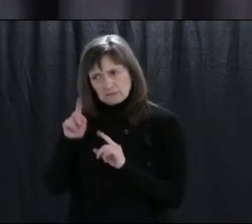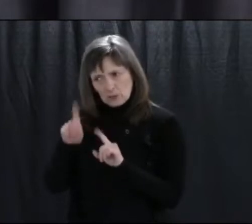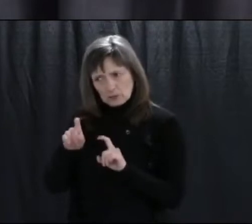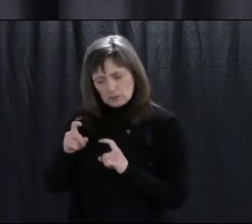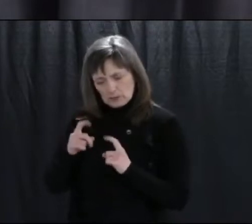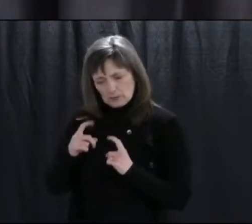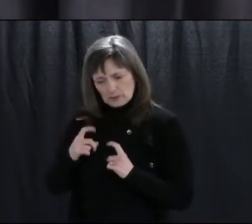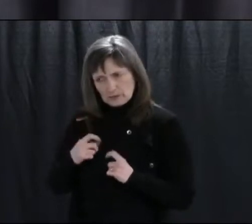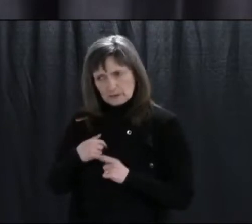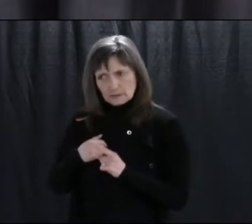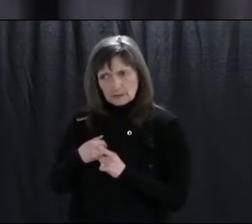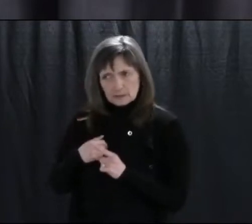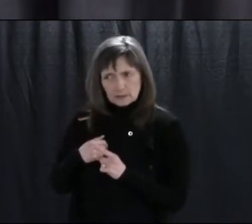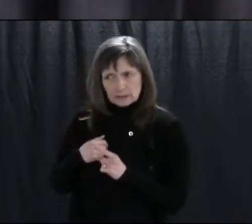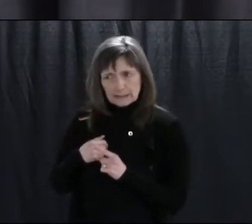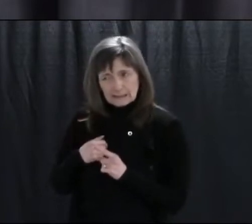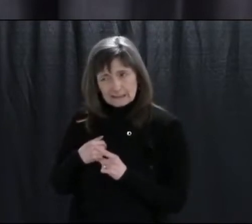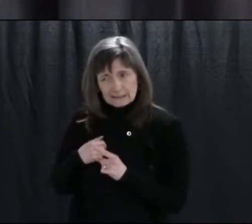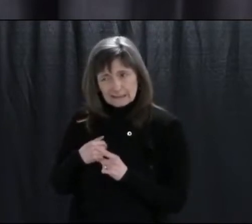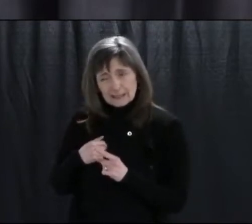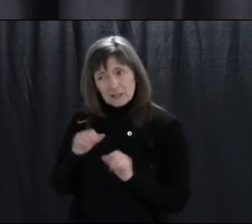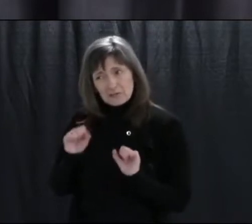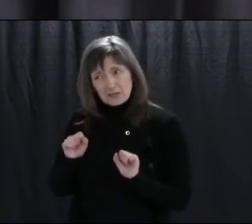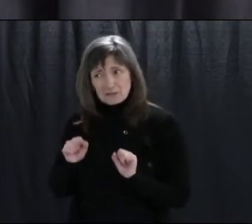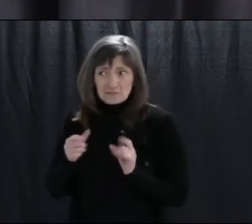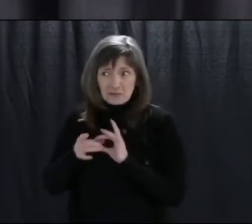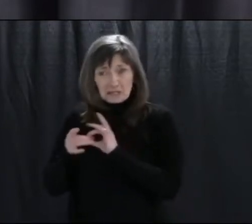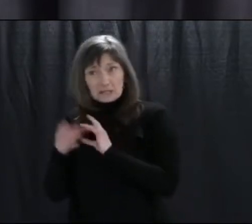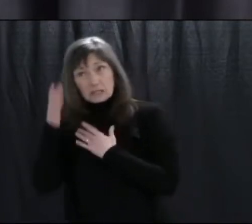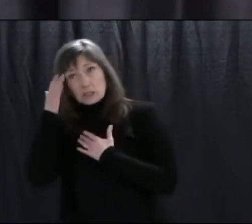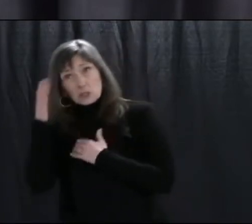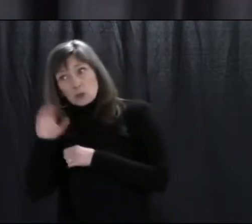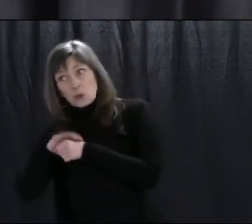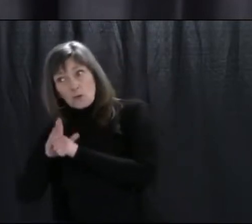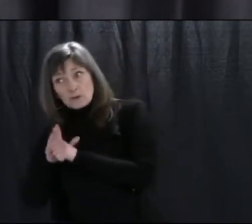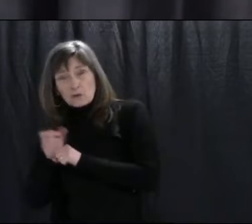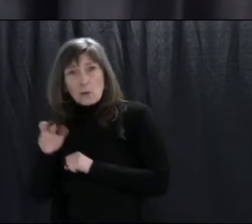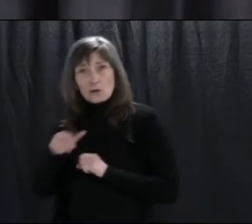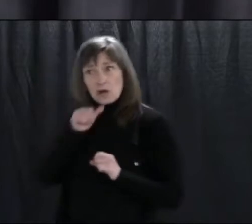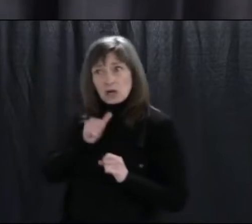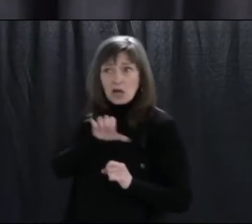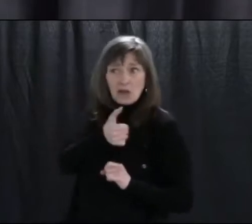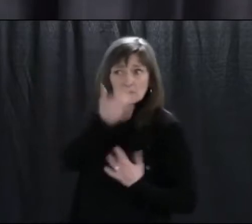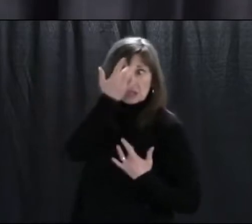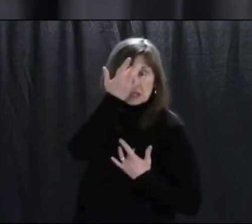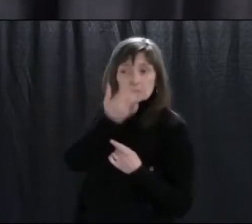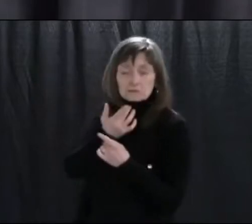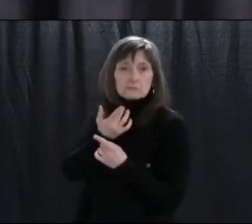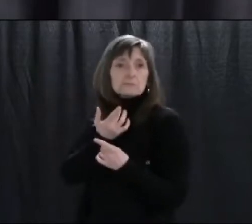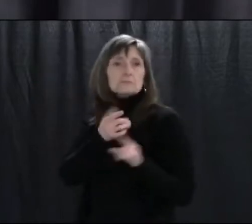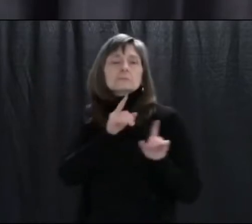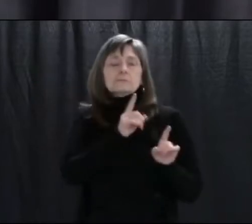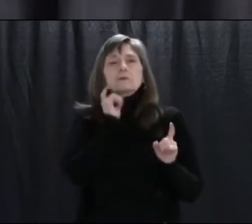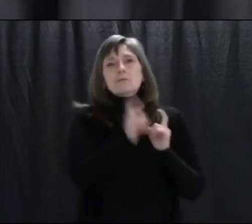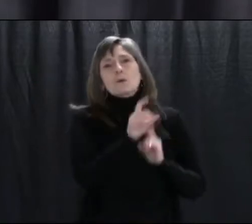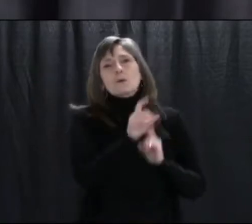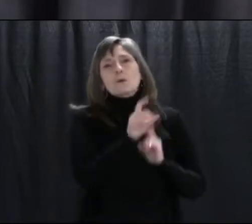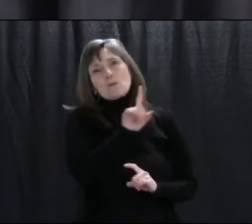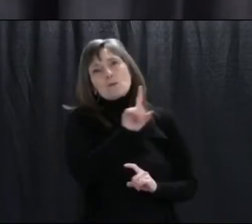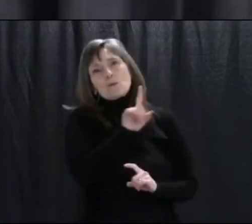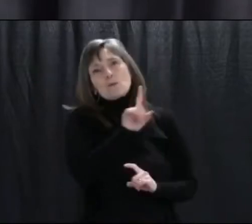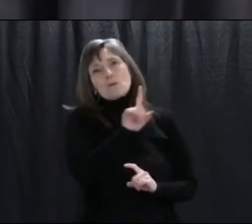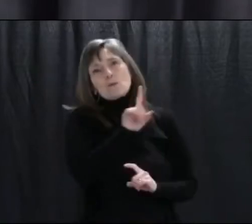evaluating, may not necessarily be related to COVID-19, 811 is there for you. There are registered nurses